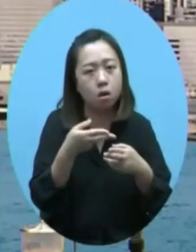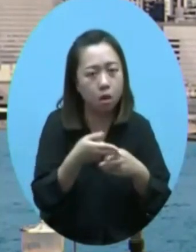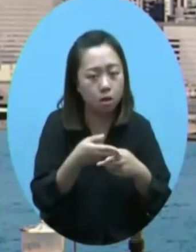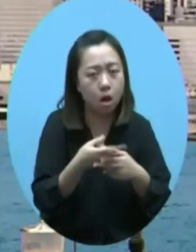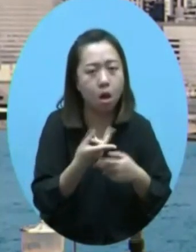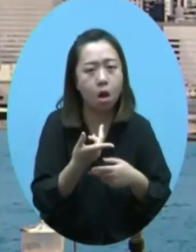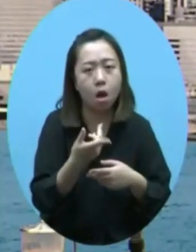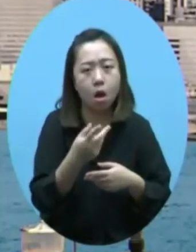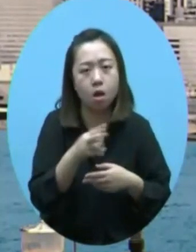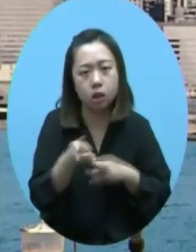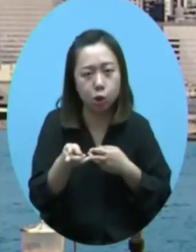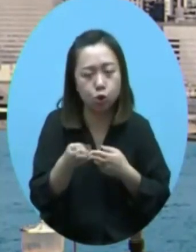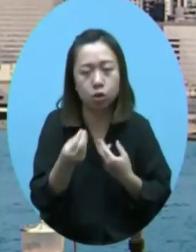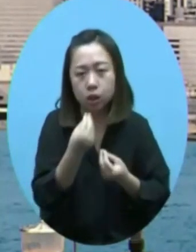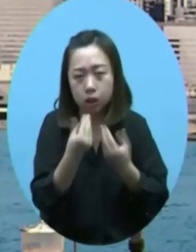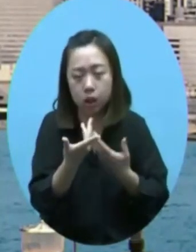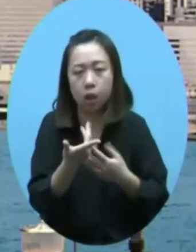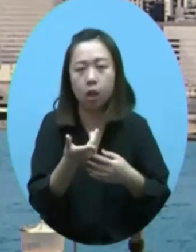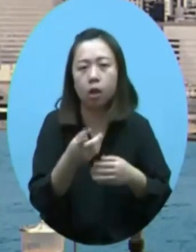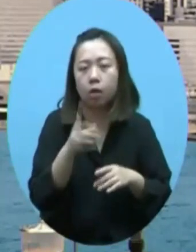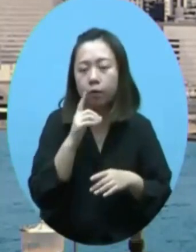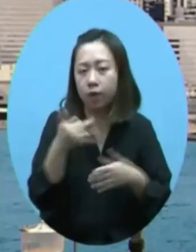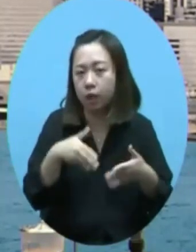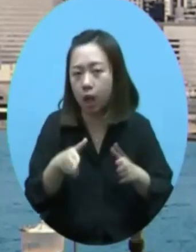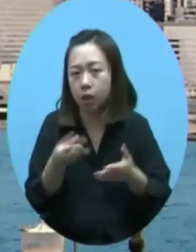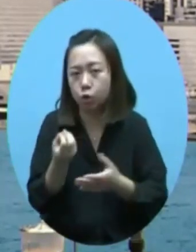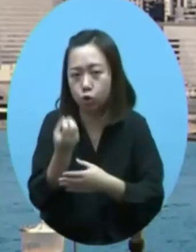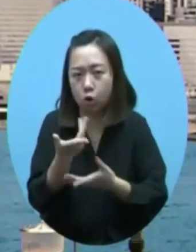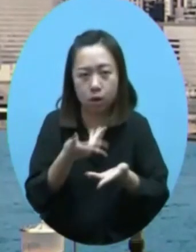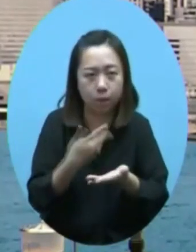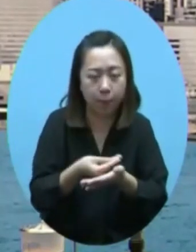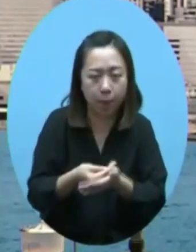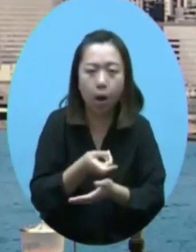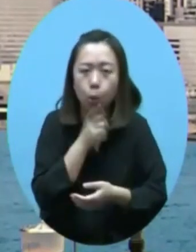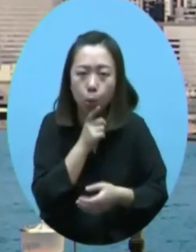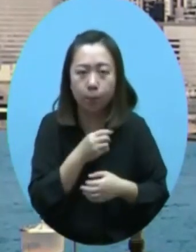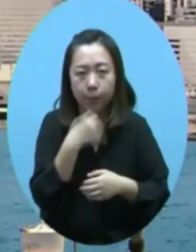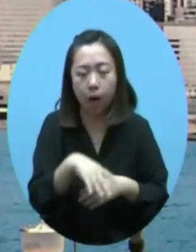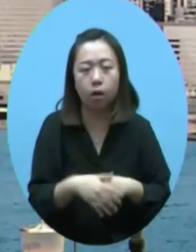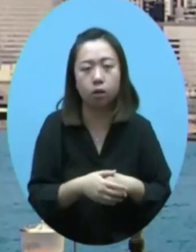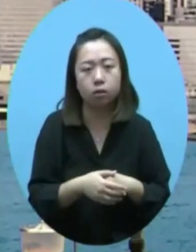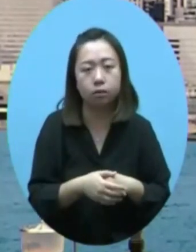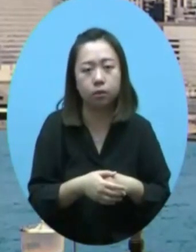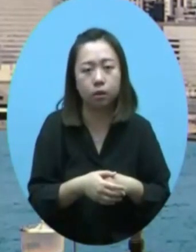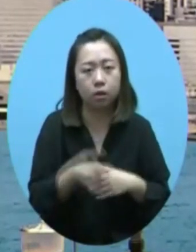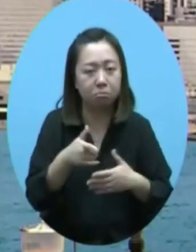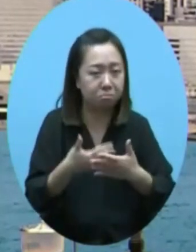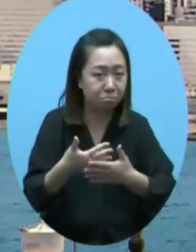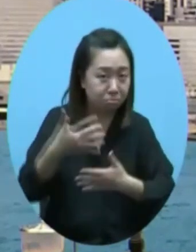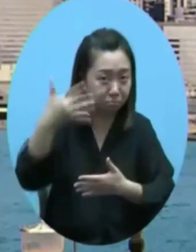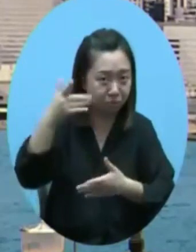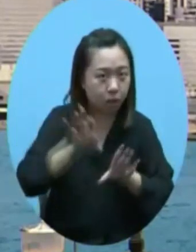the McDonald's, and some of them would have done their shopping at the wet market.